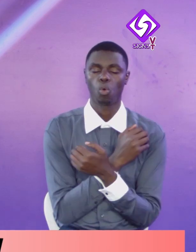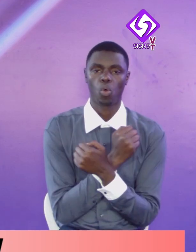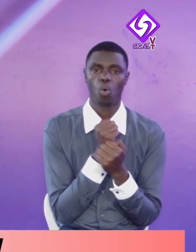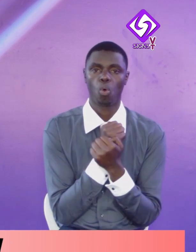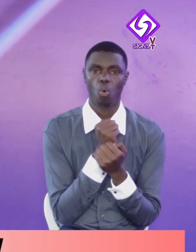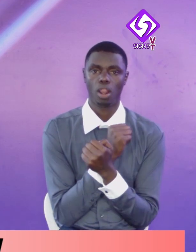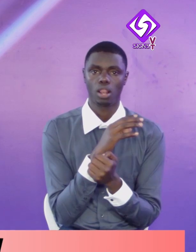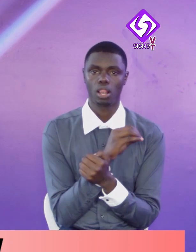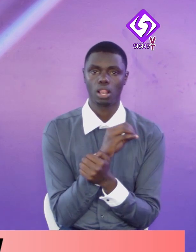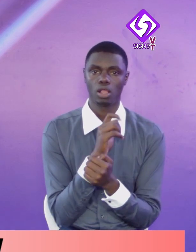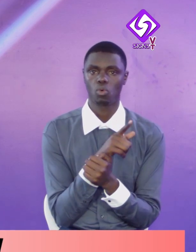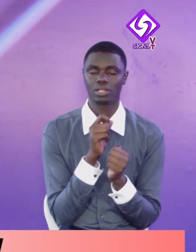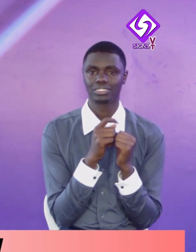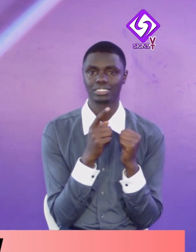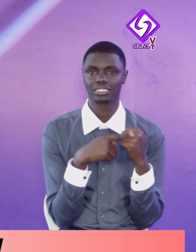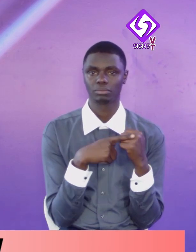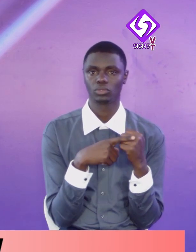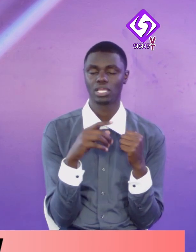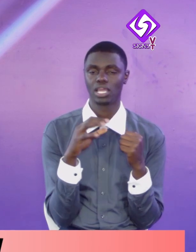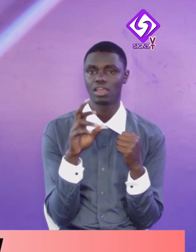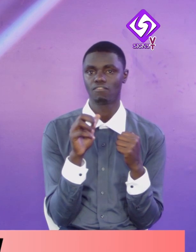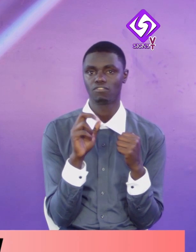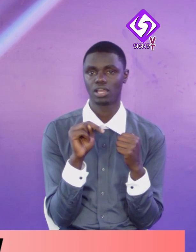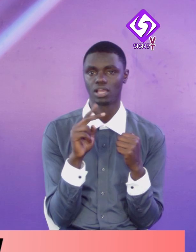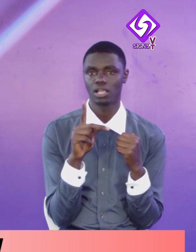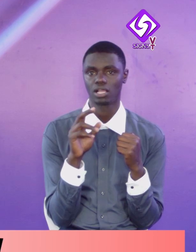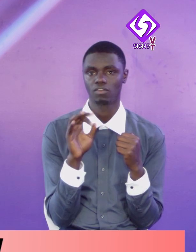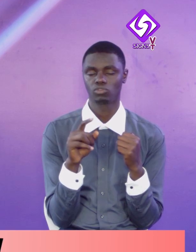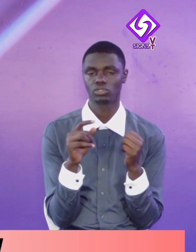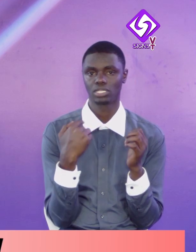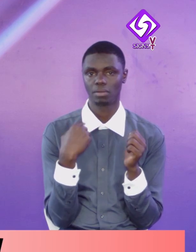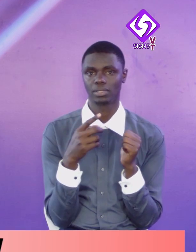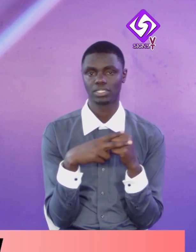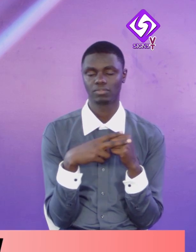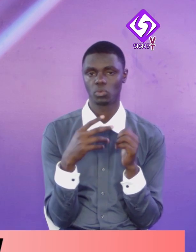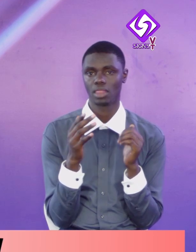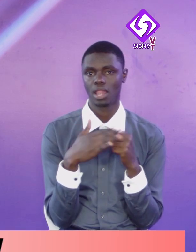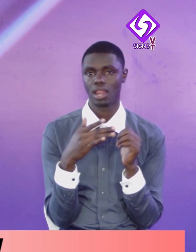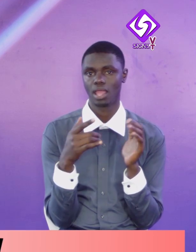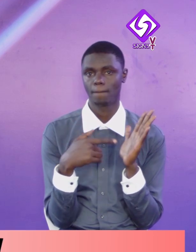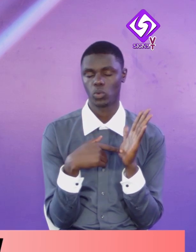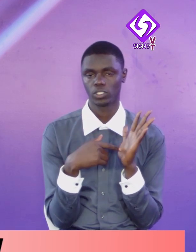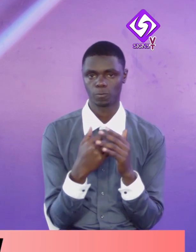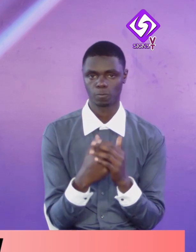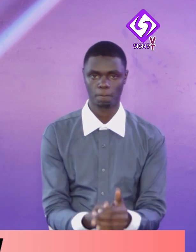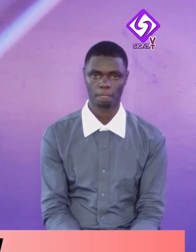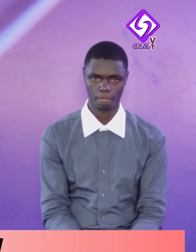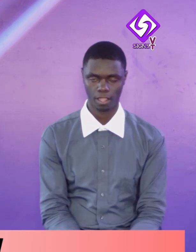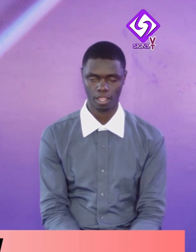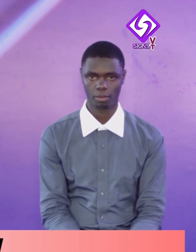with 10 points, while Frankfurt is 7th with 9 points. Yeah.